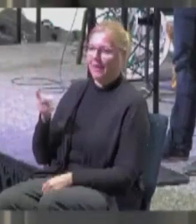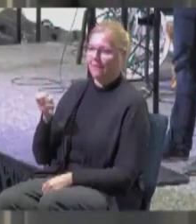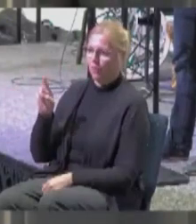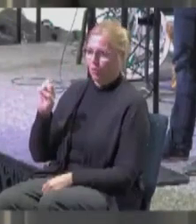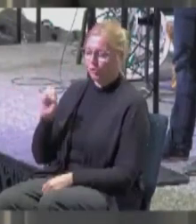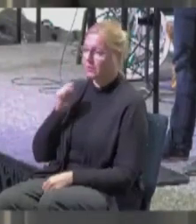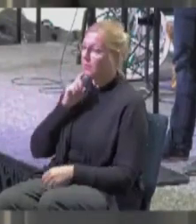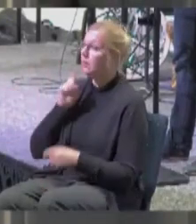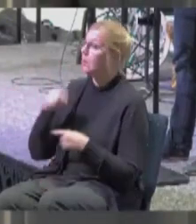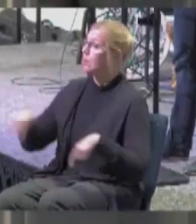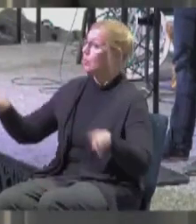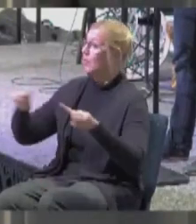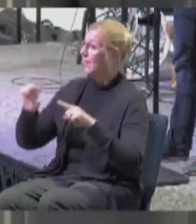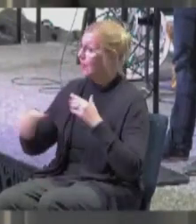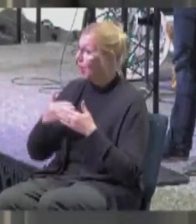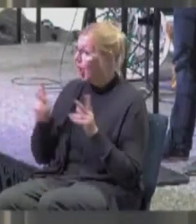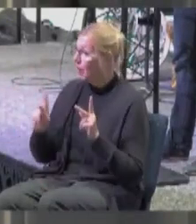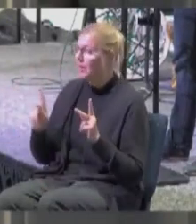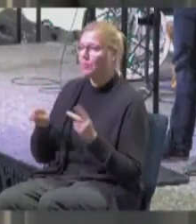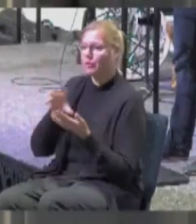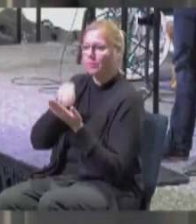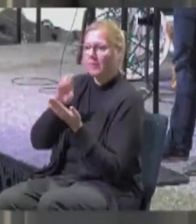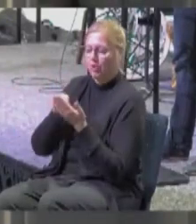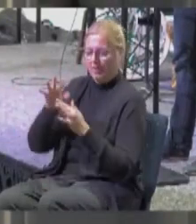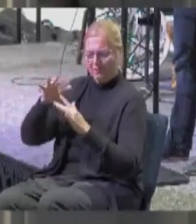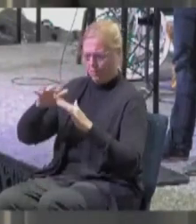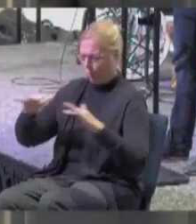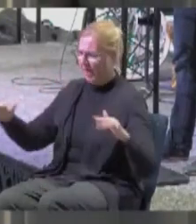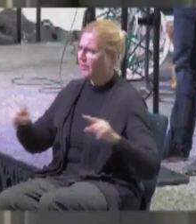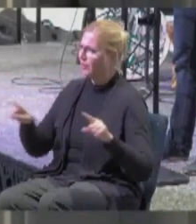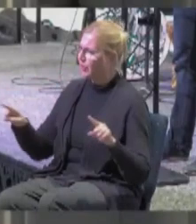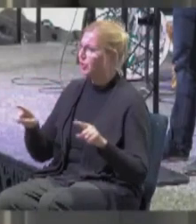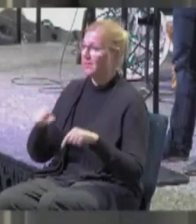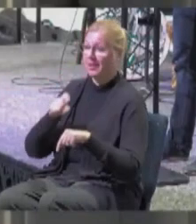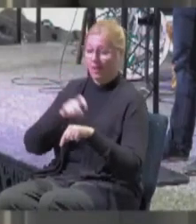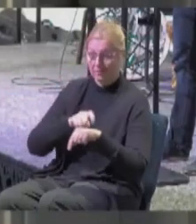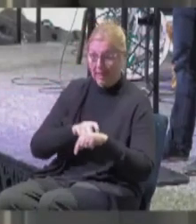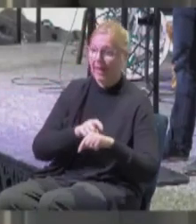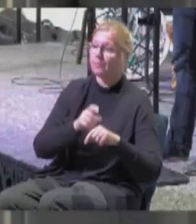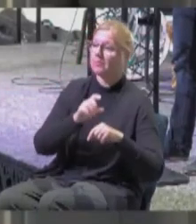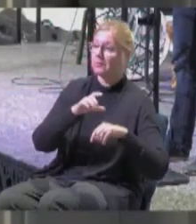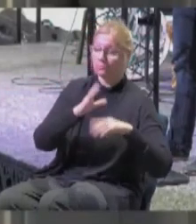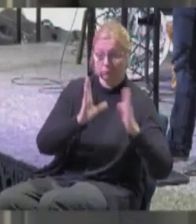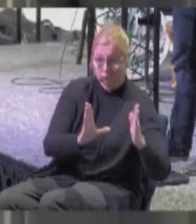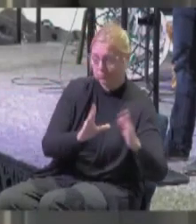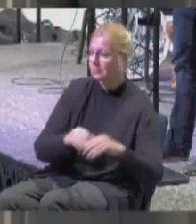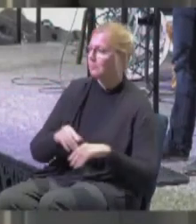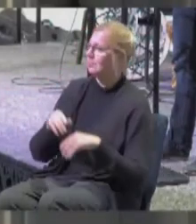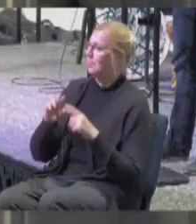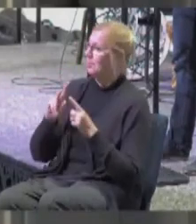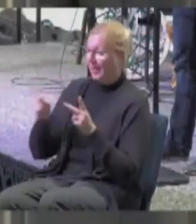of all people should also be learning from a wide diversity of times, places, and cultures.